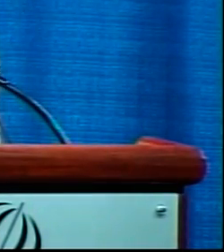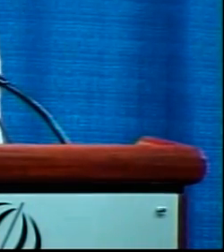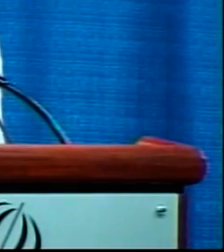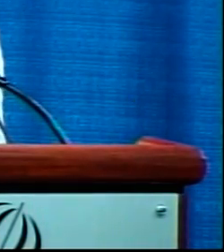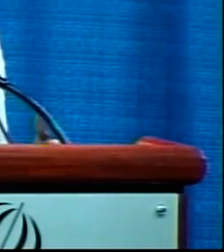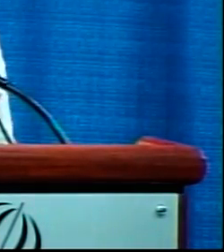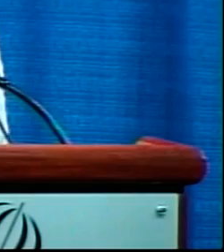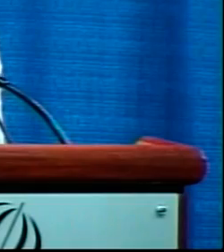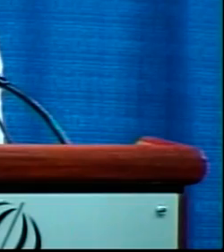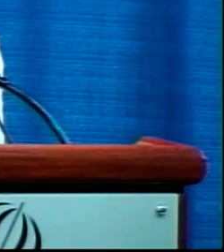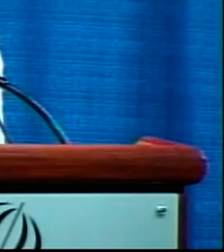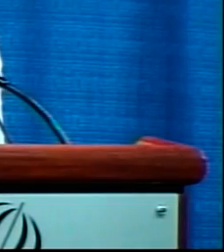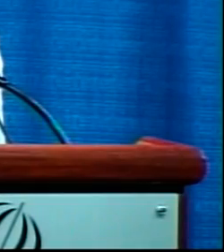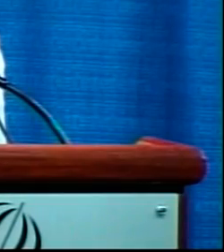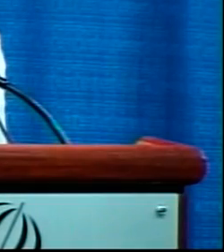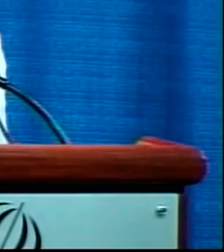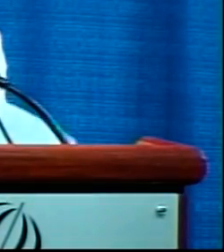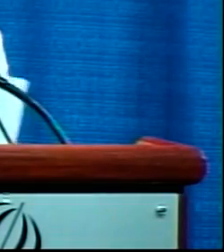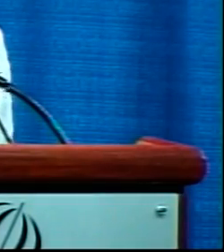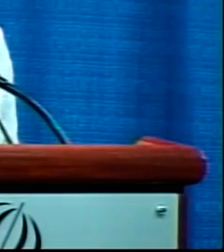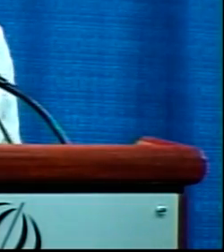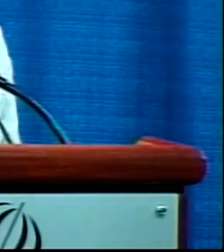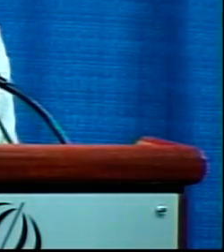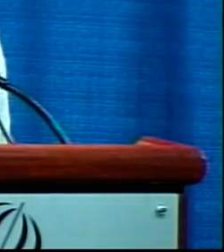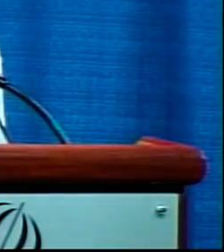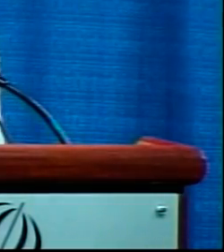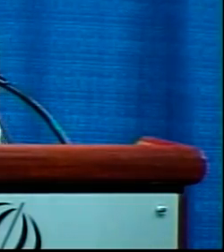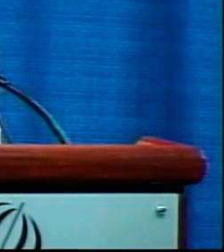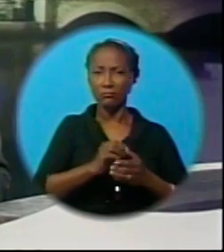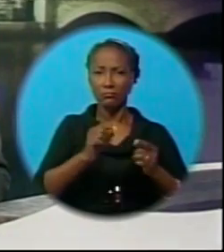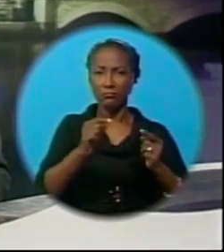of controversy. So that, like I said, transactional sex.